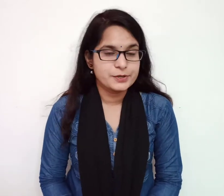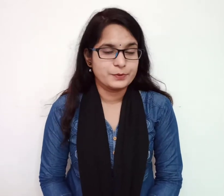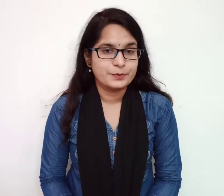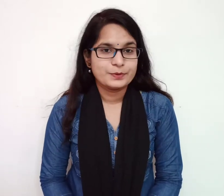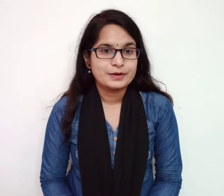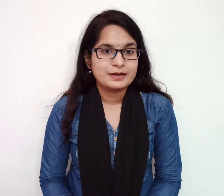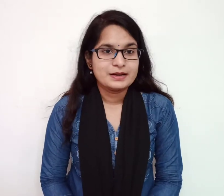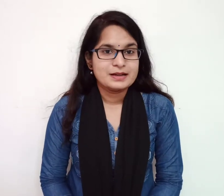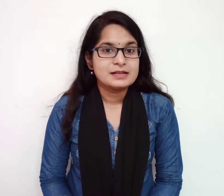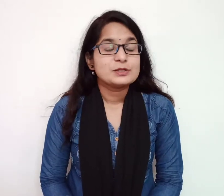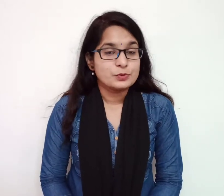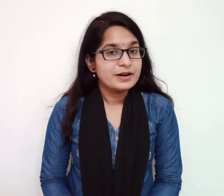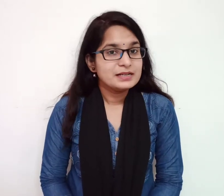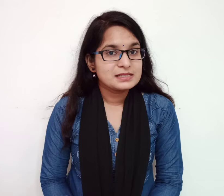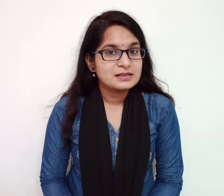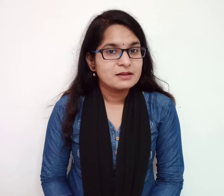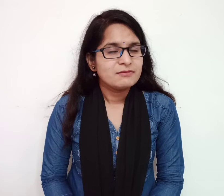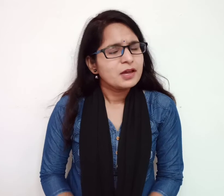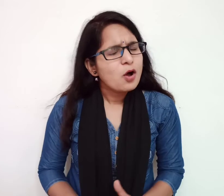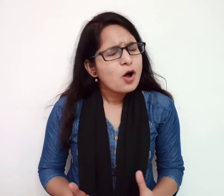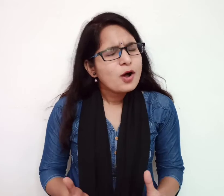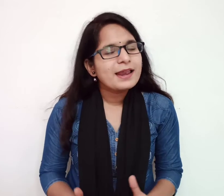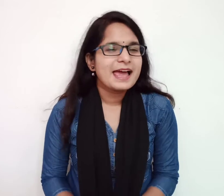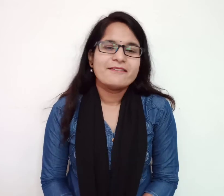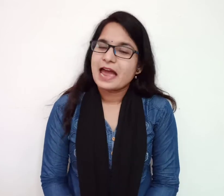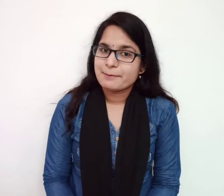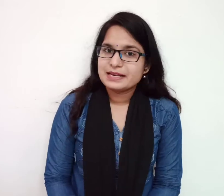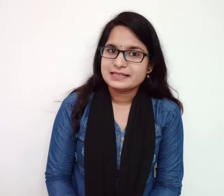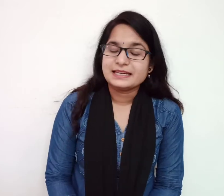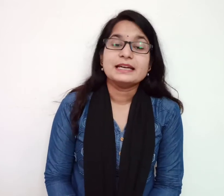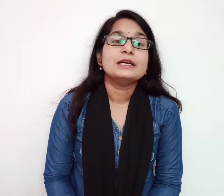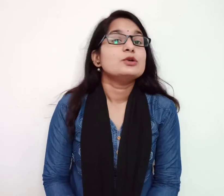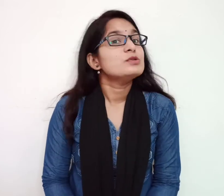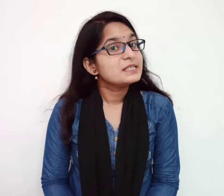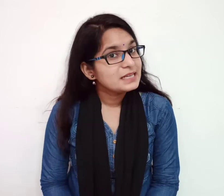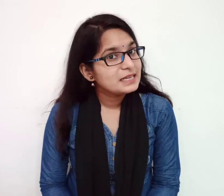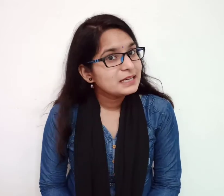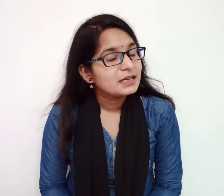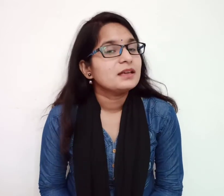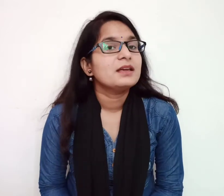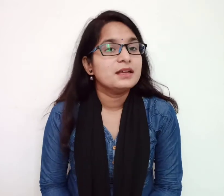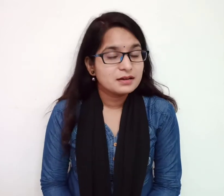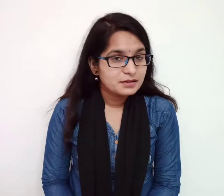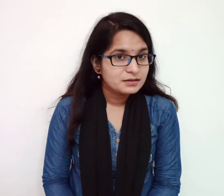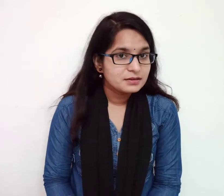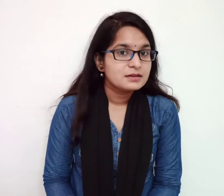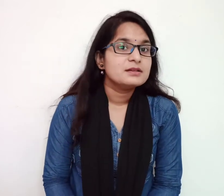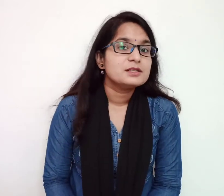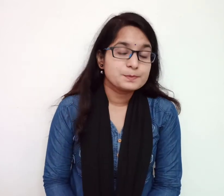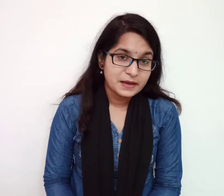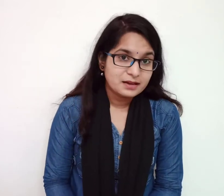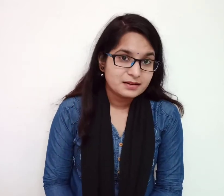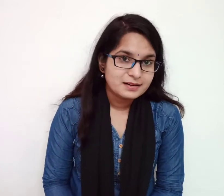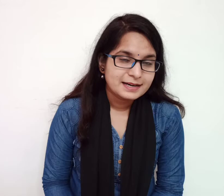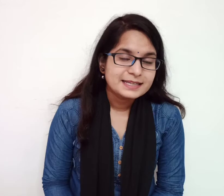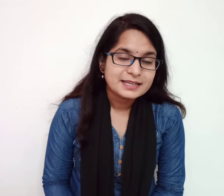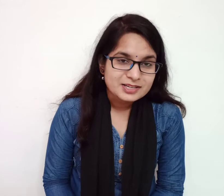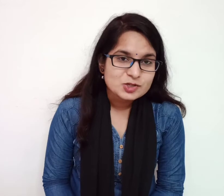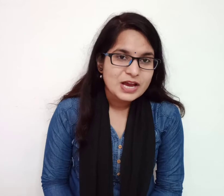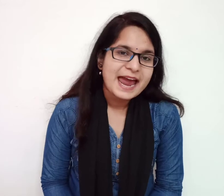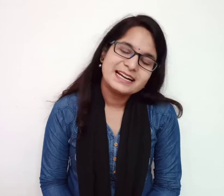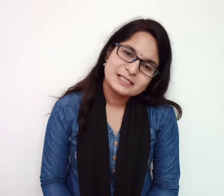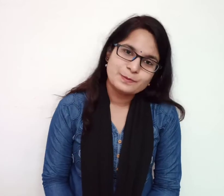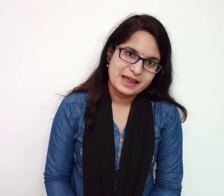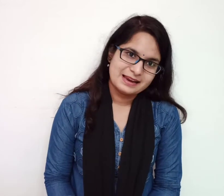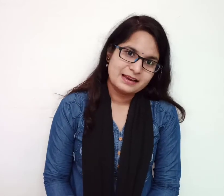previous video. Students, we all have ability to see, hear, speak,